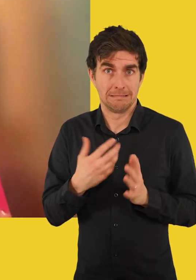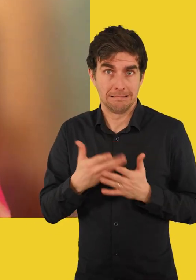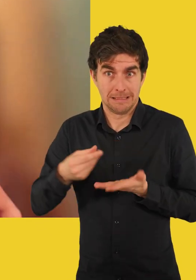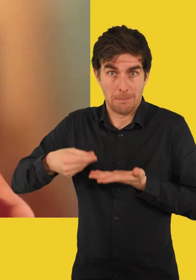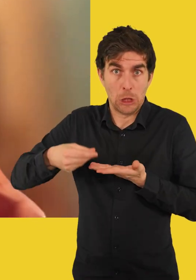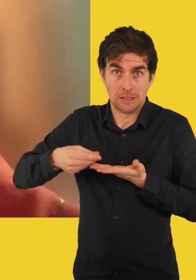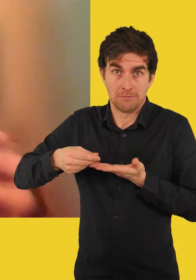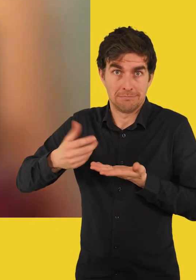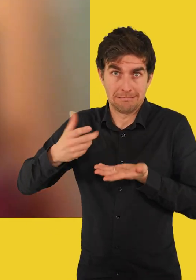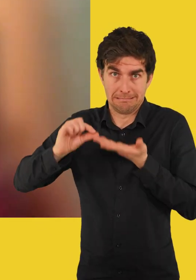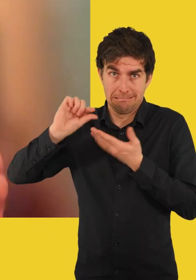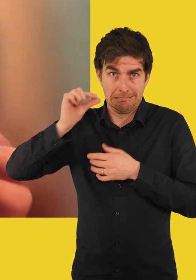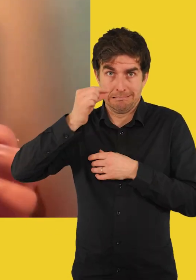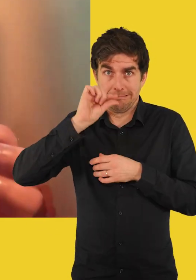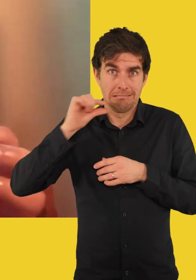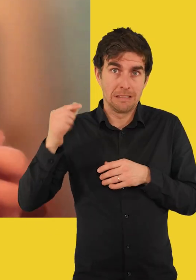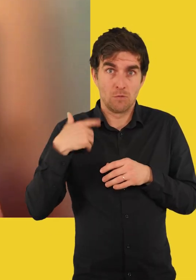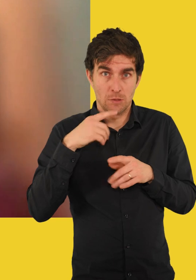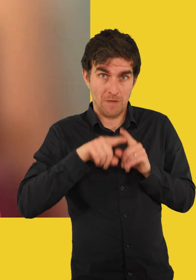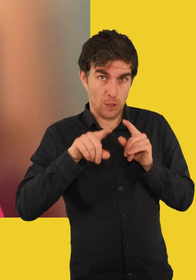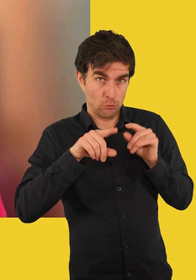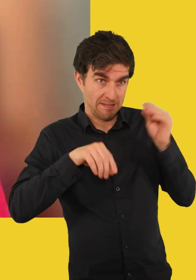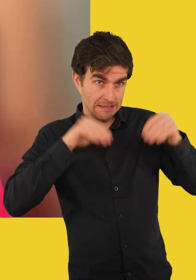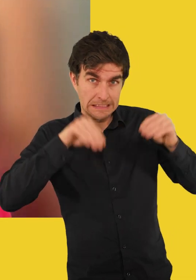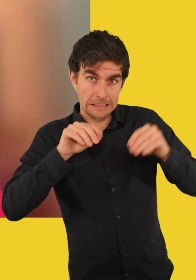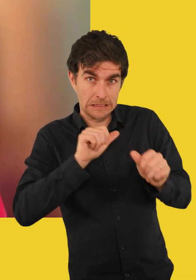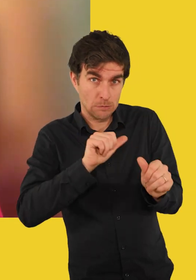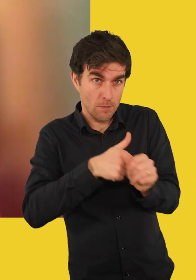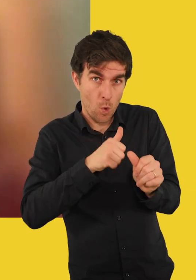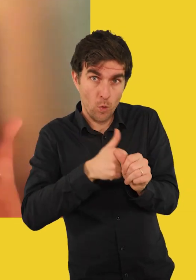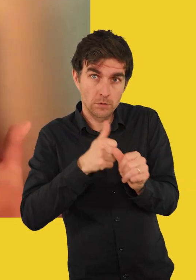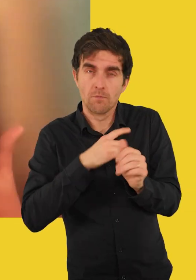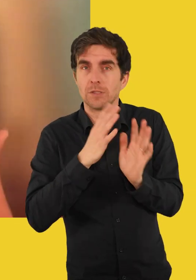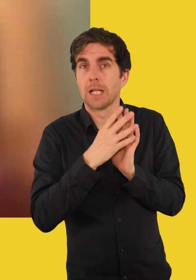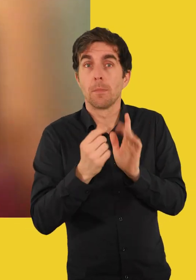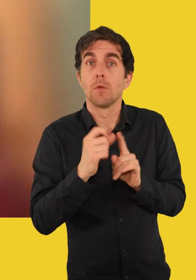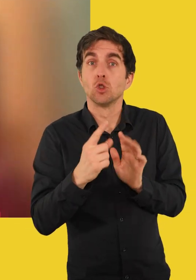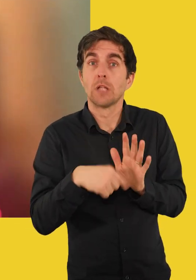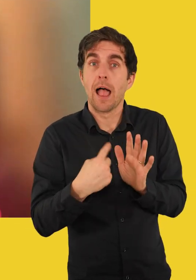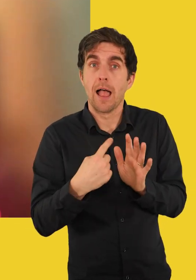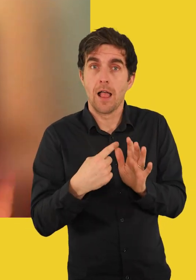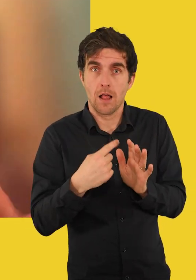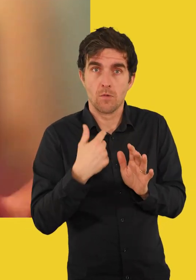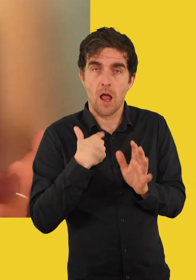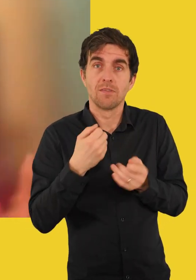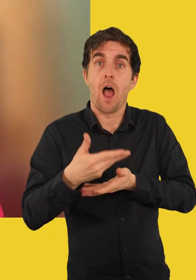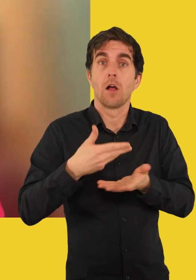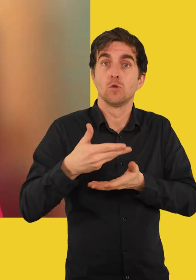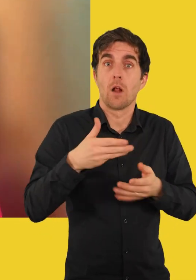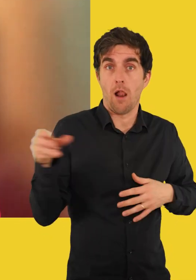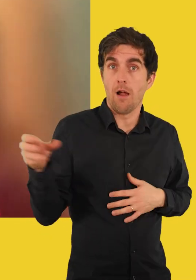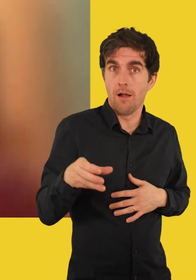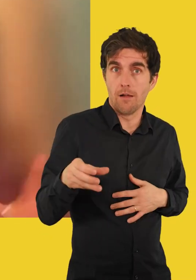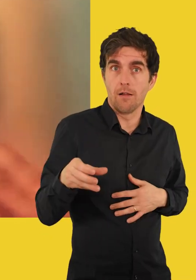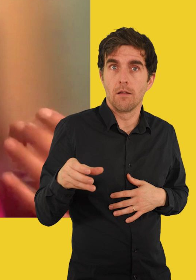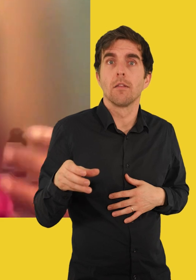are tight, if we can, fit in the support structure. So for example, in that project, we had a counselor by